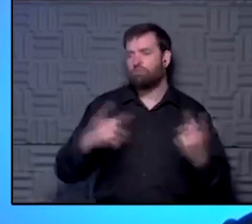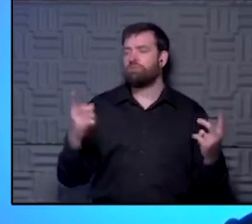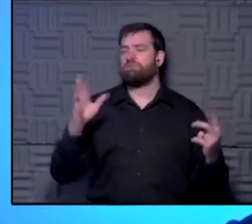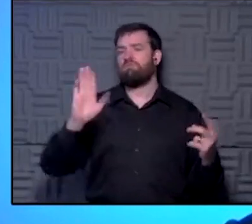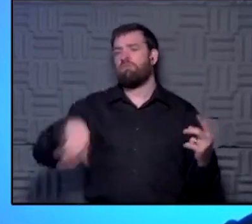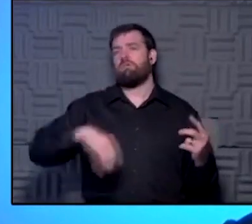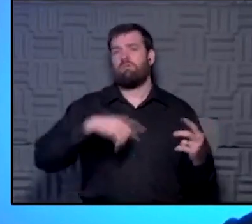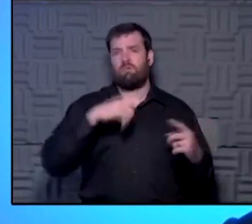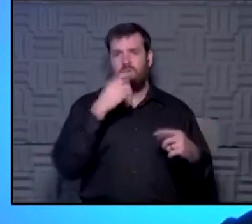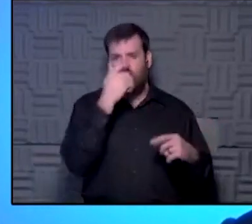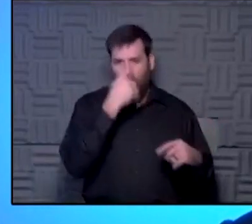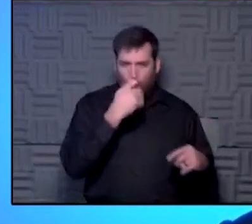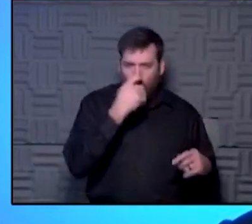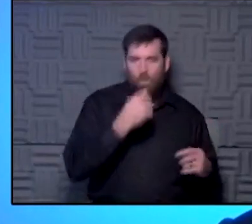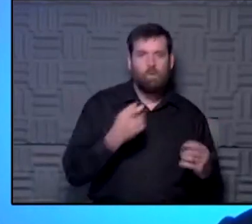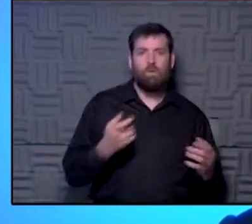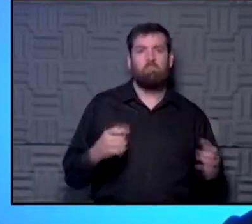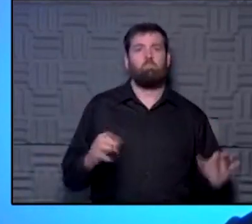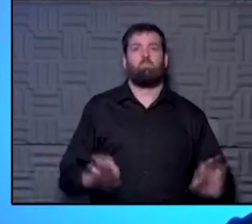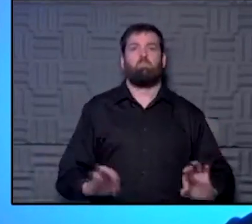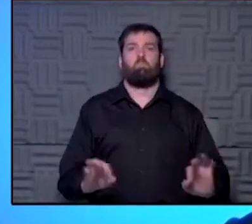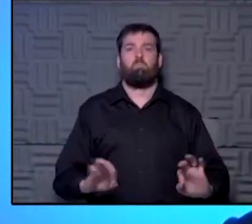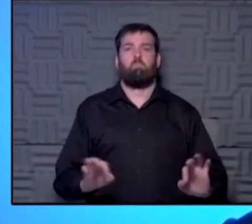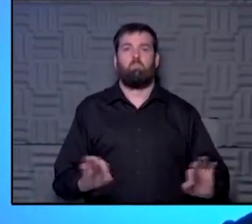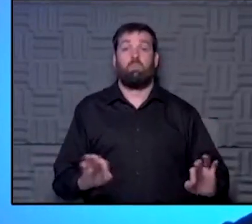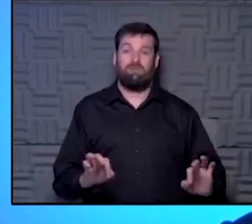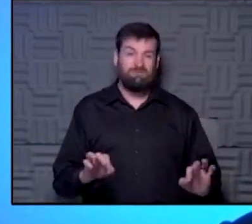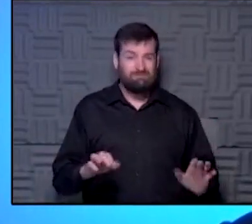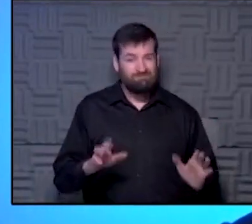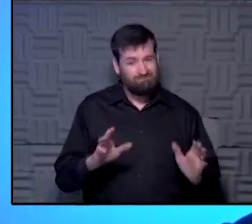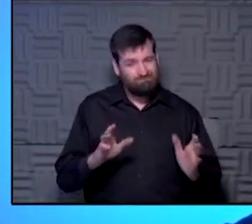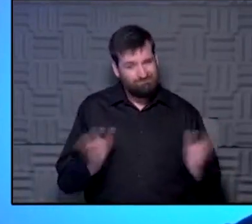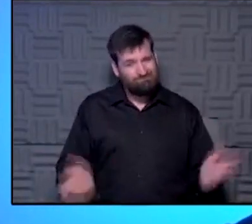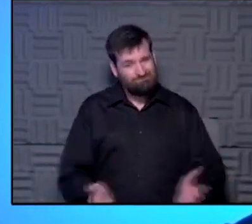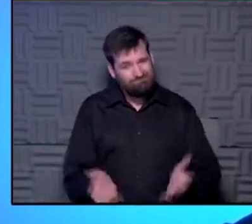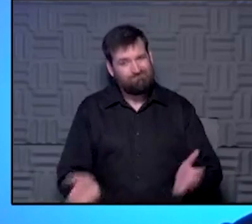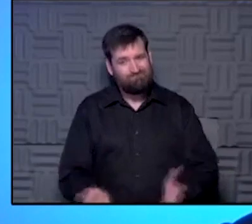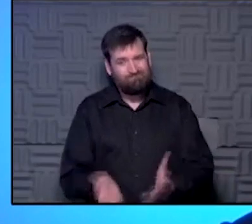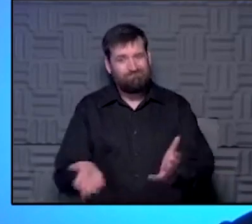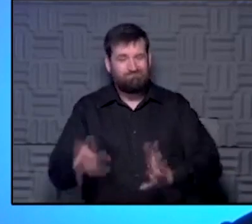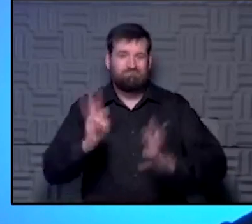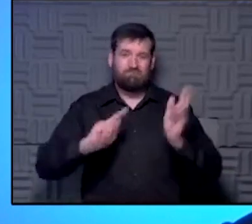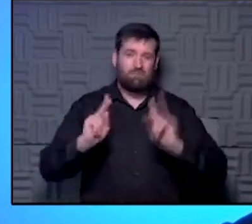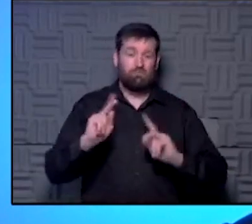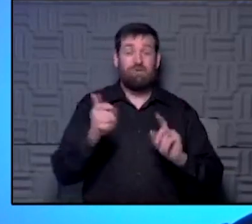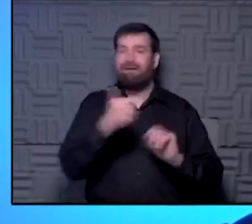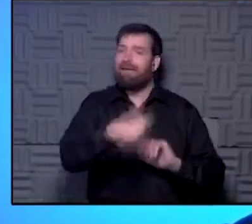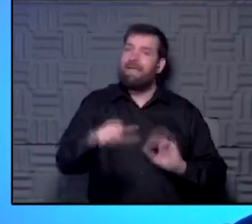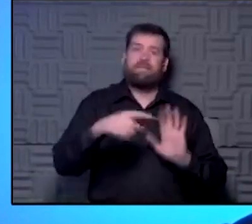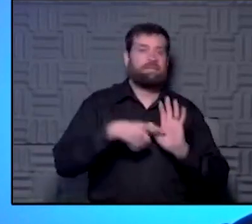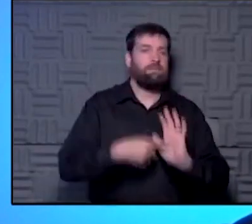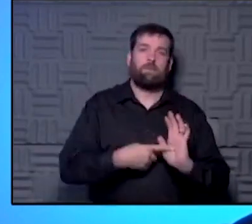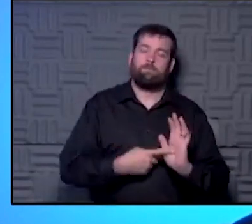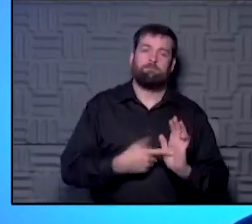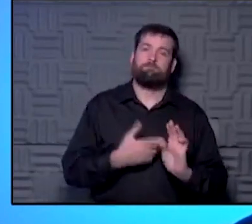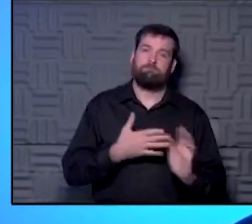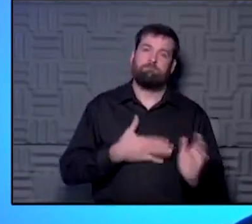or something much smaller. So just another encouragement to people with any symptoms to try to get